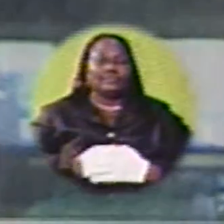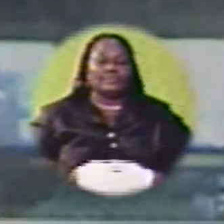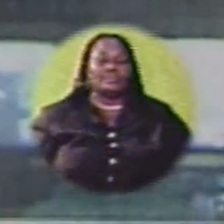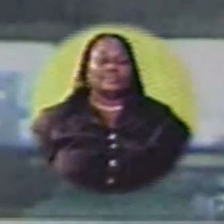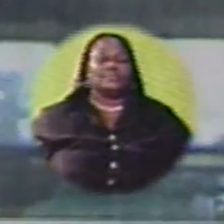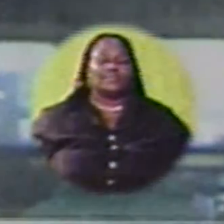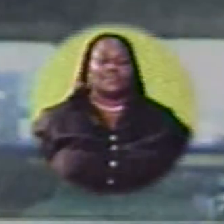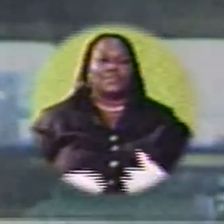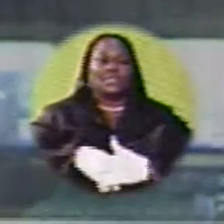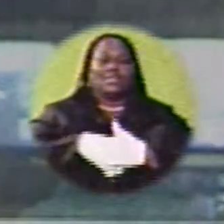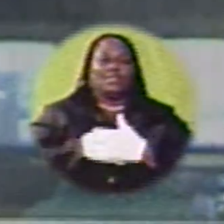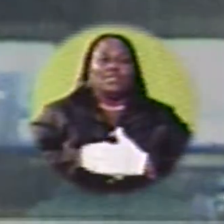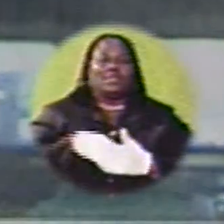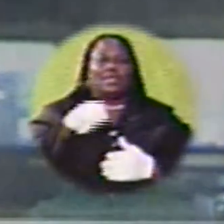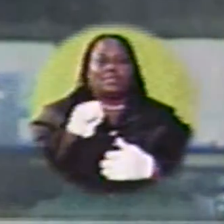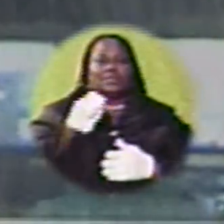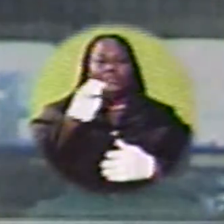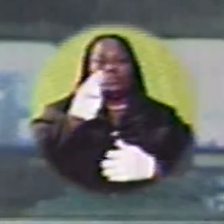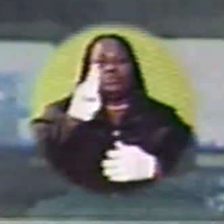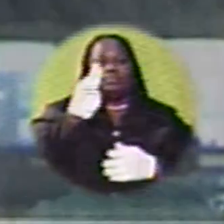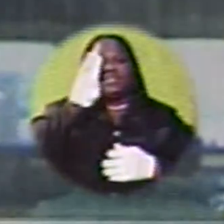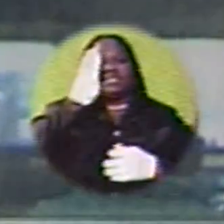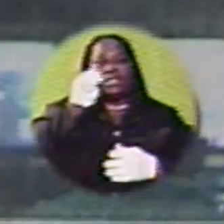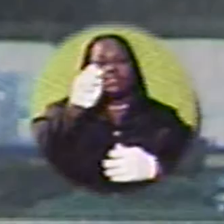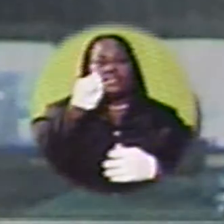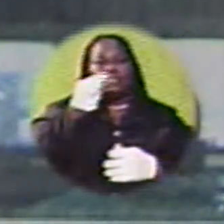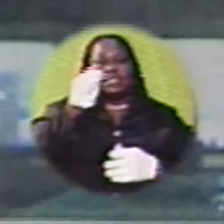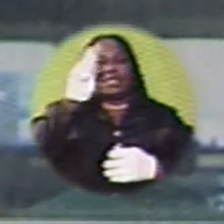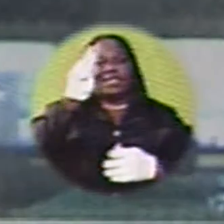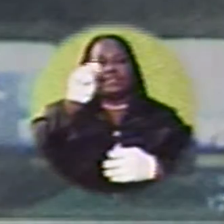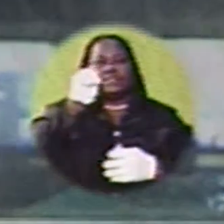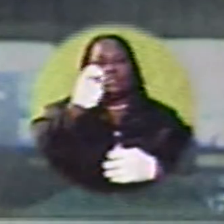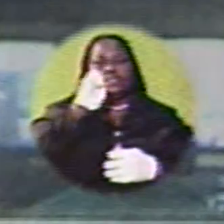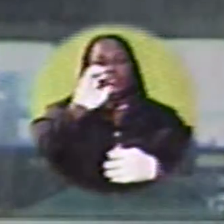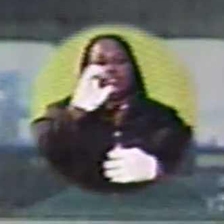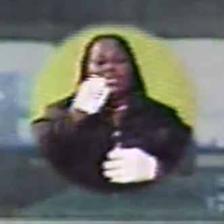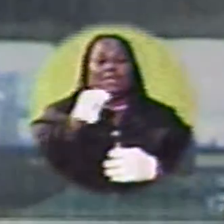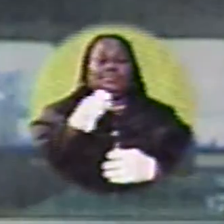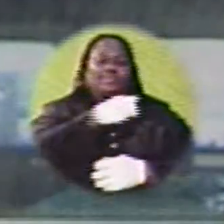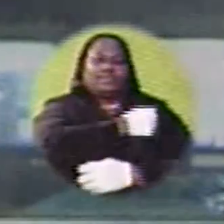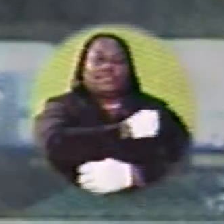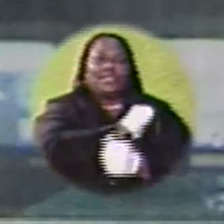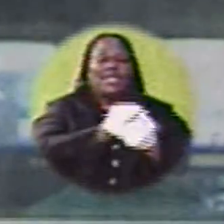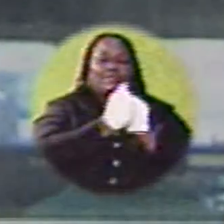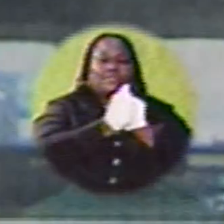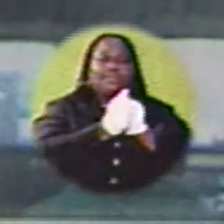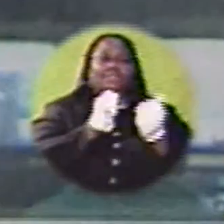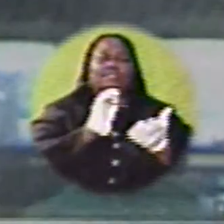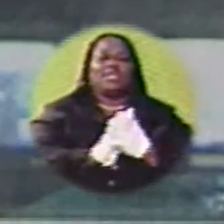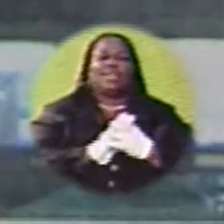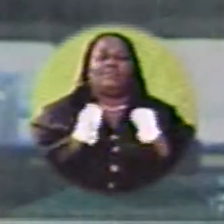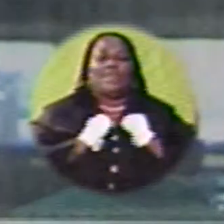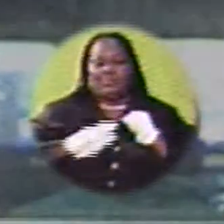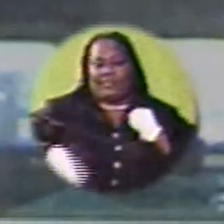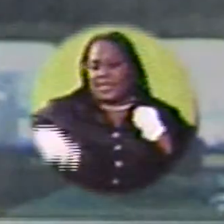The Substance Abuse and Prevention Division, in collaboration with international partners, has embarked on a program providing certification